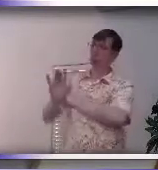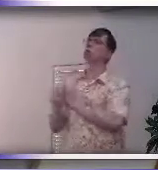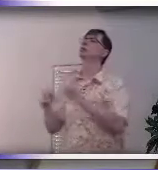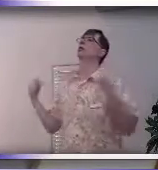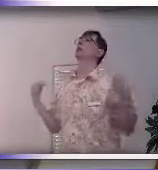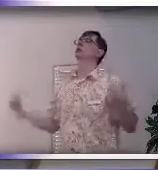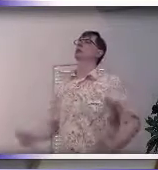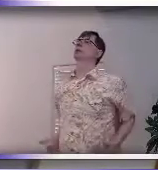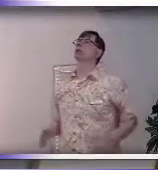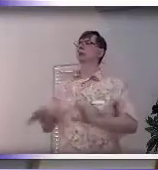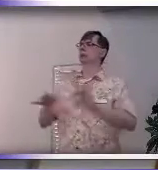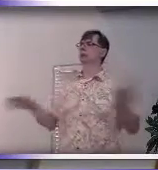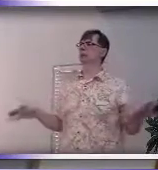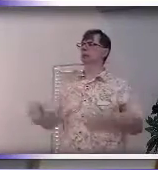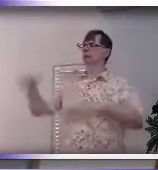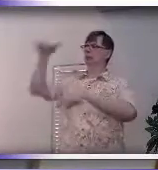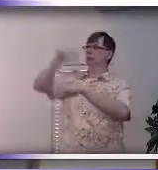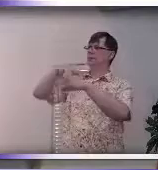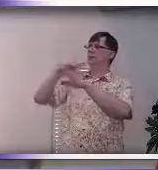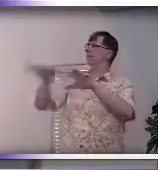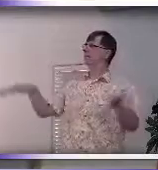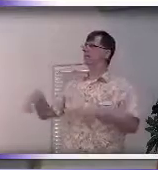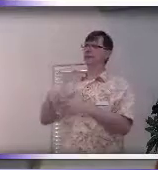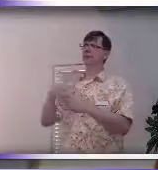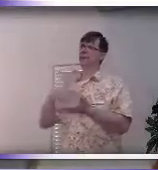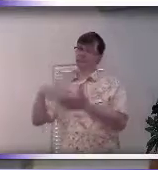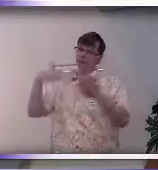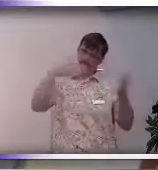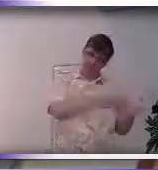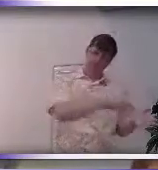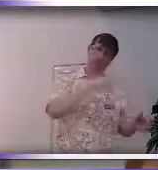trying the next thing, deciding how we felt about that.